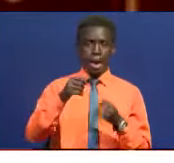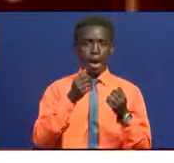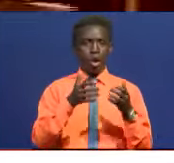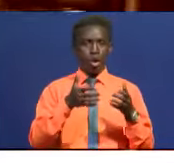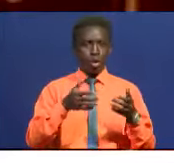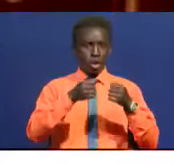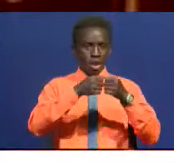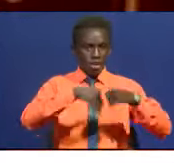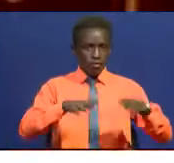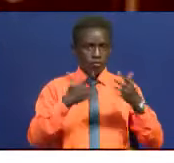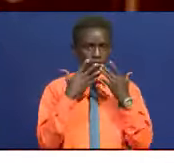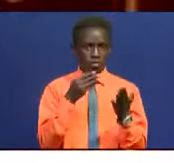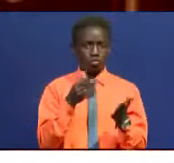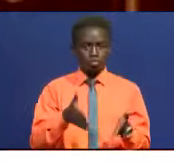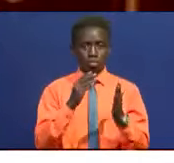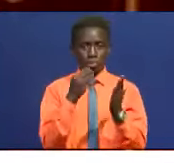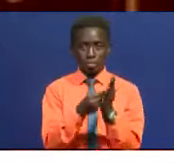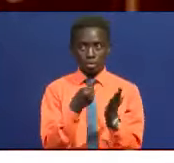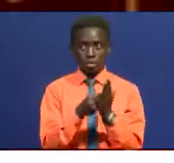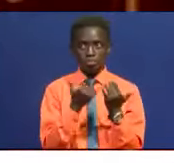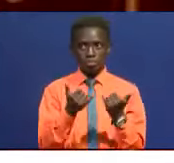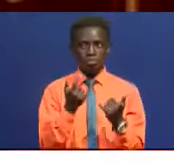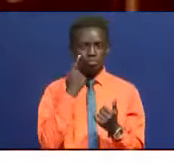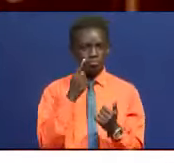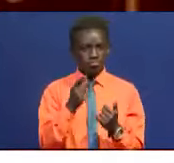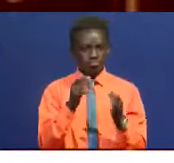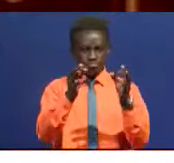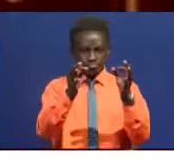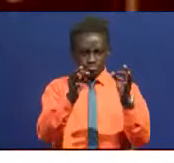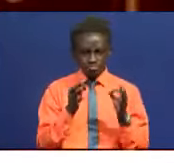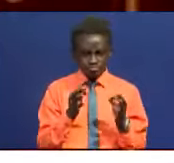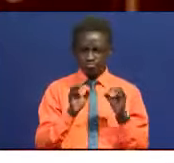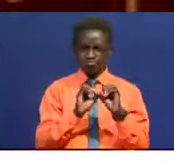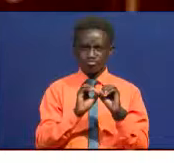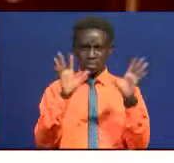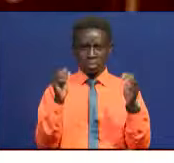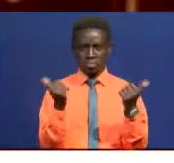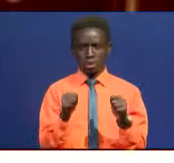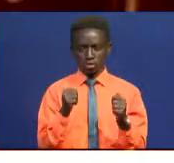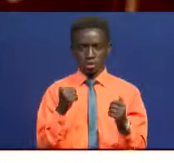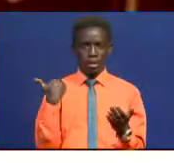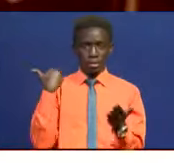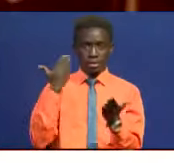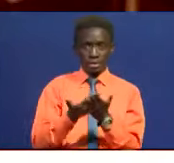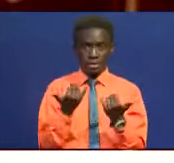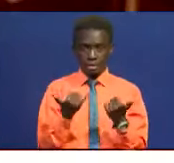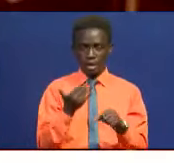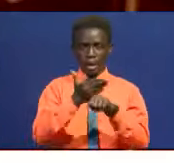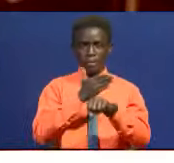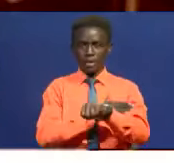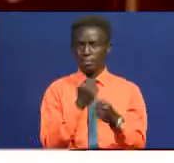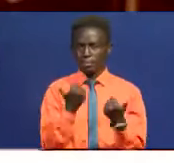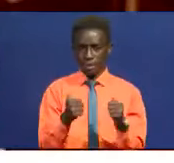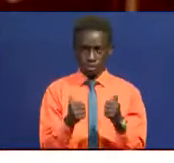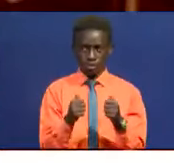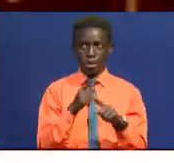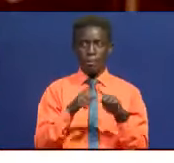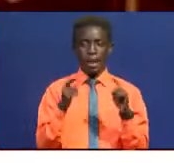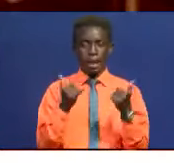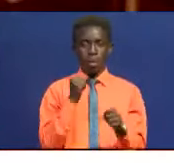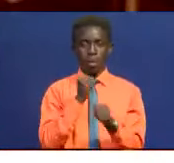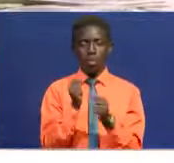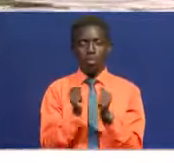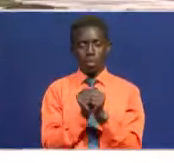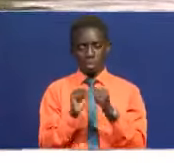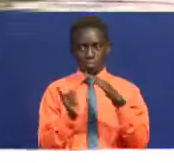is still a little bit, the accountability is not up to date, and it's something we are working with on the minister, and it's good to